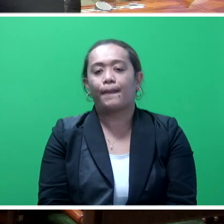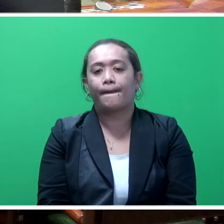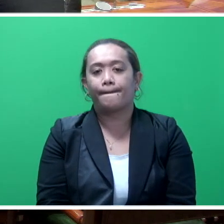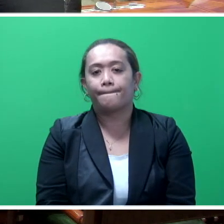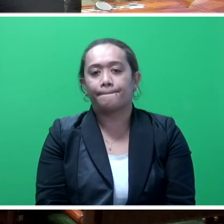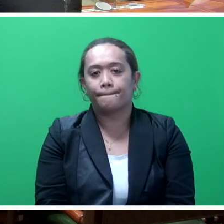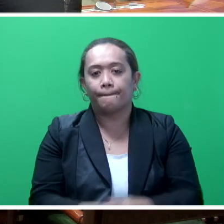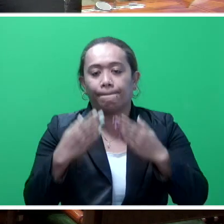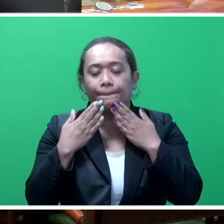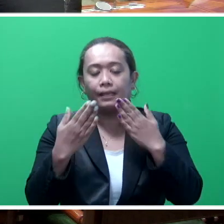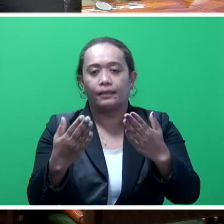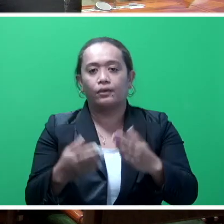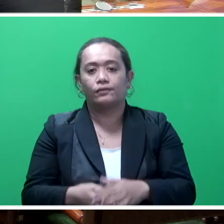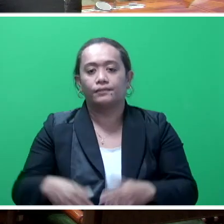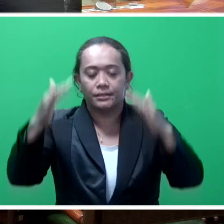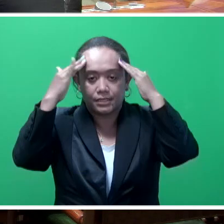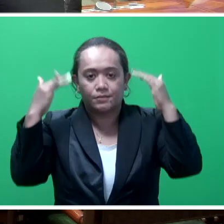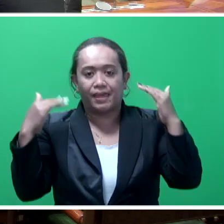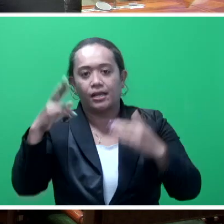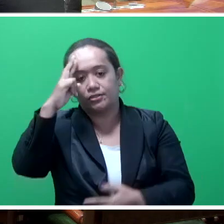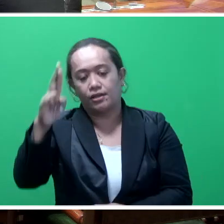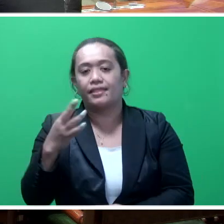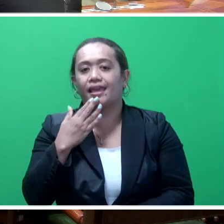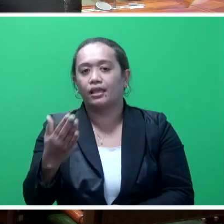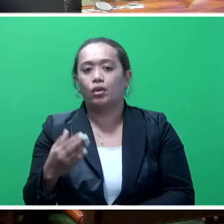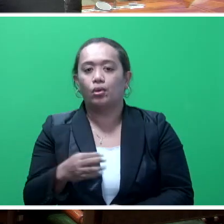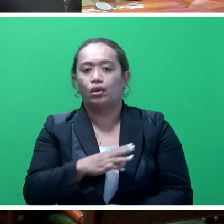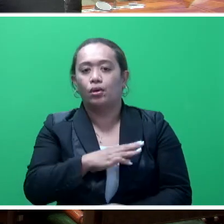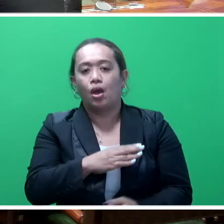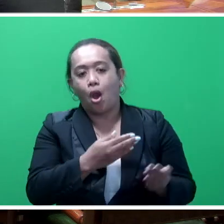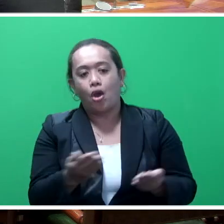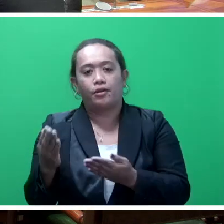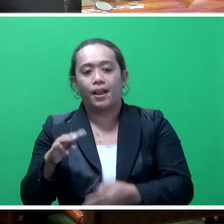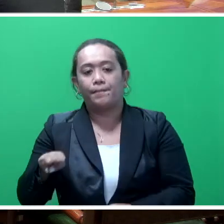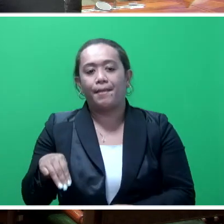Thank you, Mr. Speaker. I want to thank the Honourable Member for asking this question. Mr. Speaker,